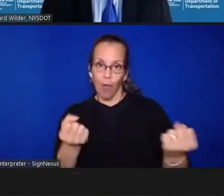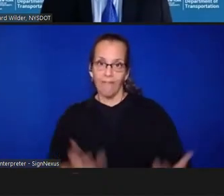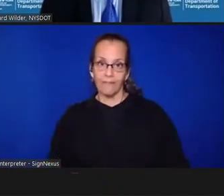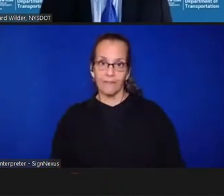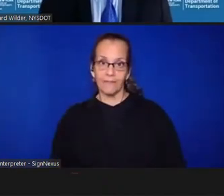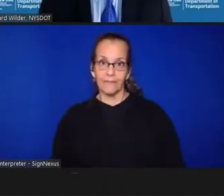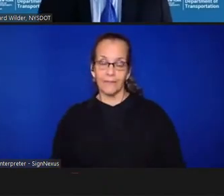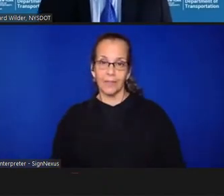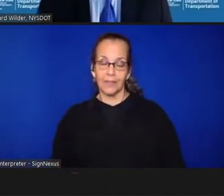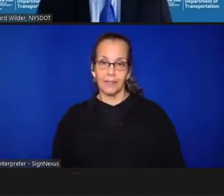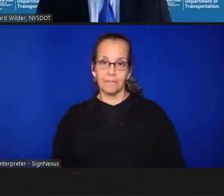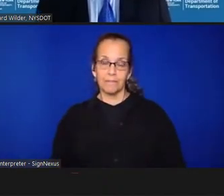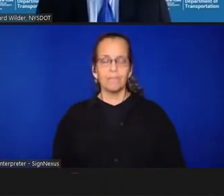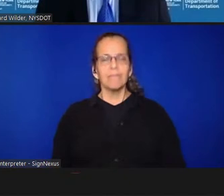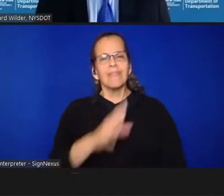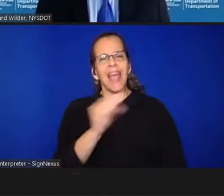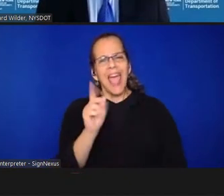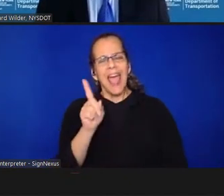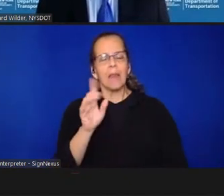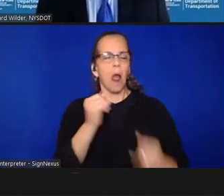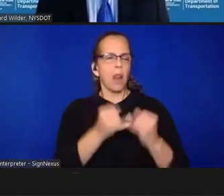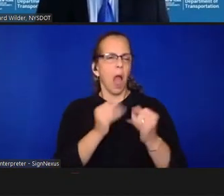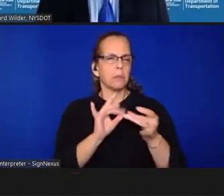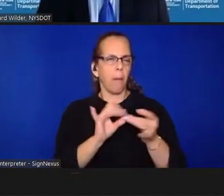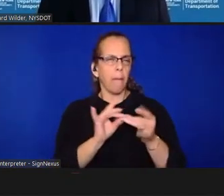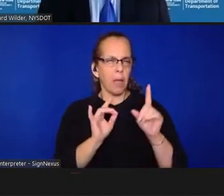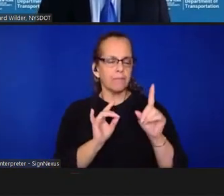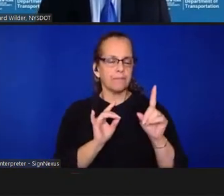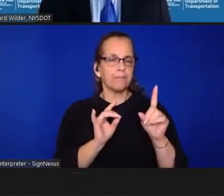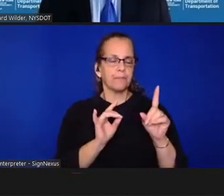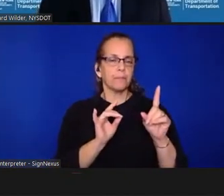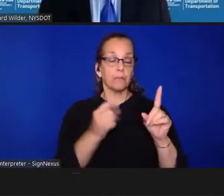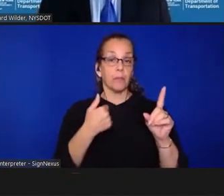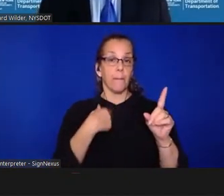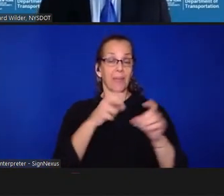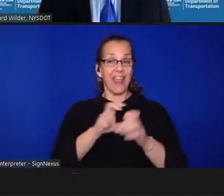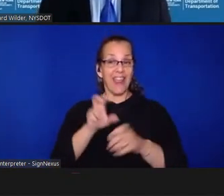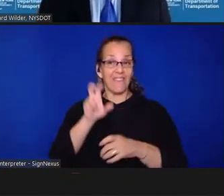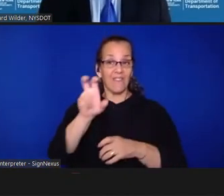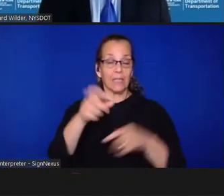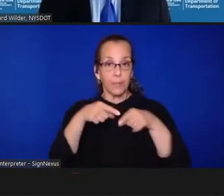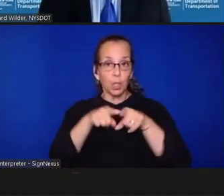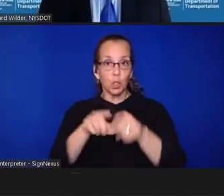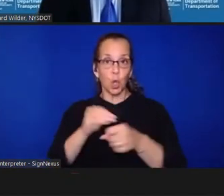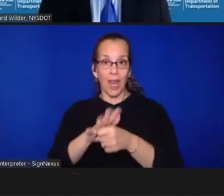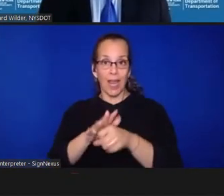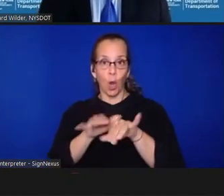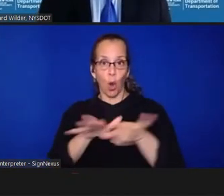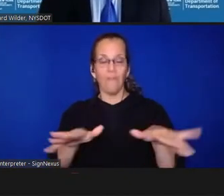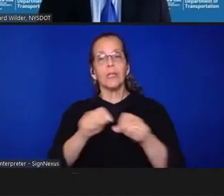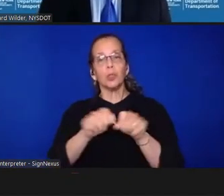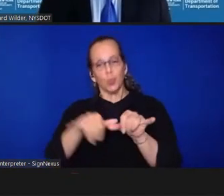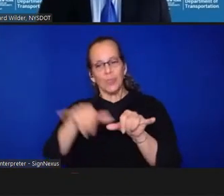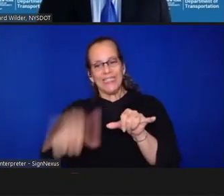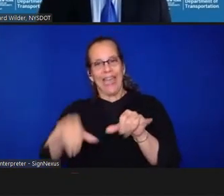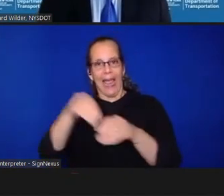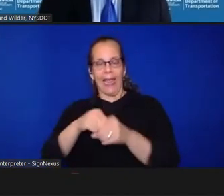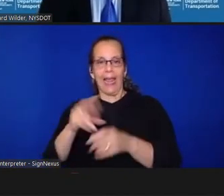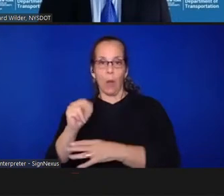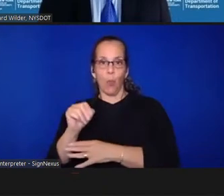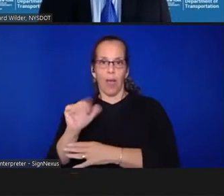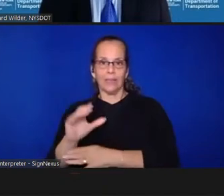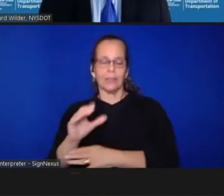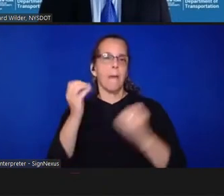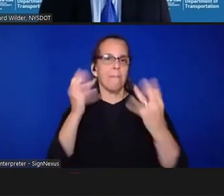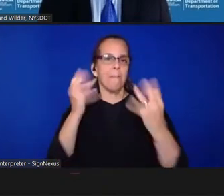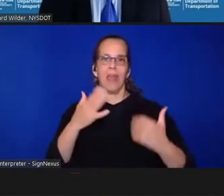know I I and and the other the last thing I'll say too is that I made an investment during covet to stay in New York City when a lot of my musical Brothers left